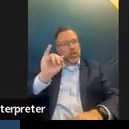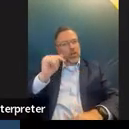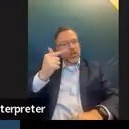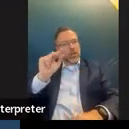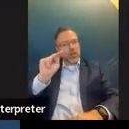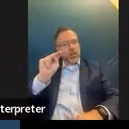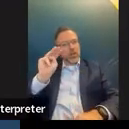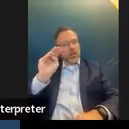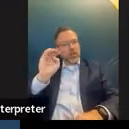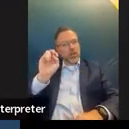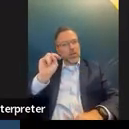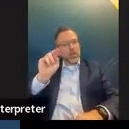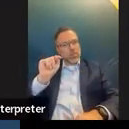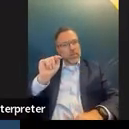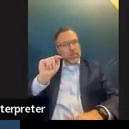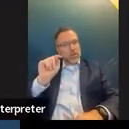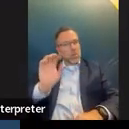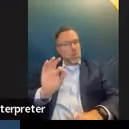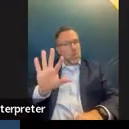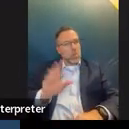That was a hint.